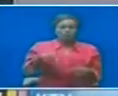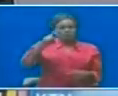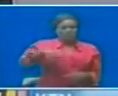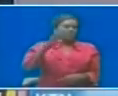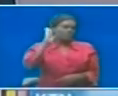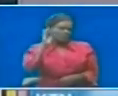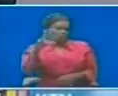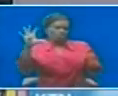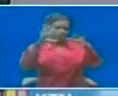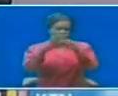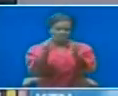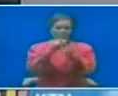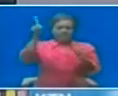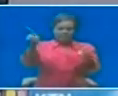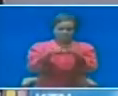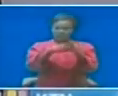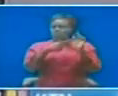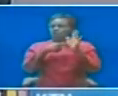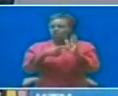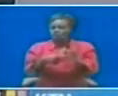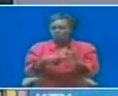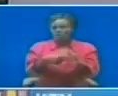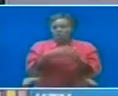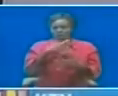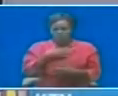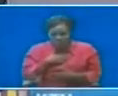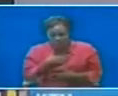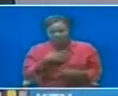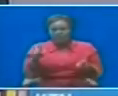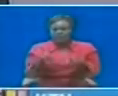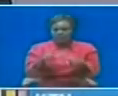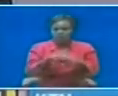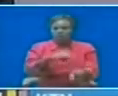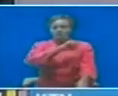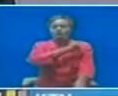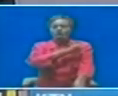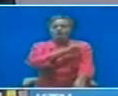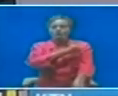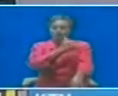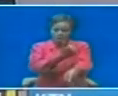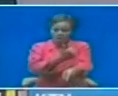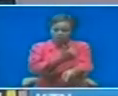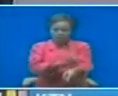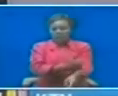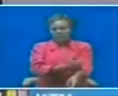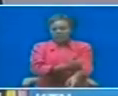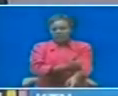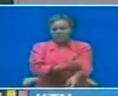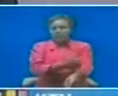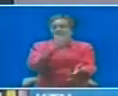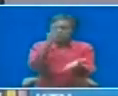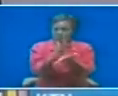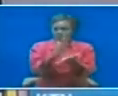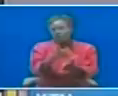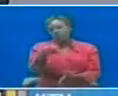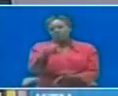and connect with you. You must express humility. You must be authentic. Authenticity has to do with the real you,